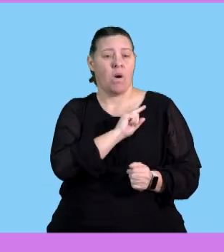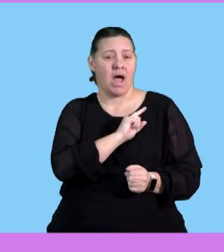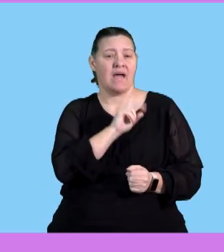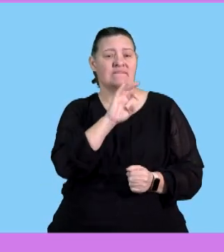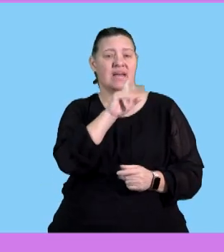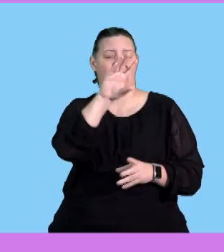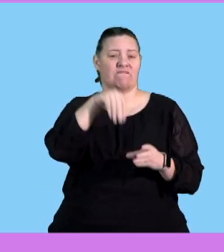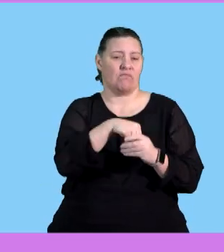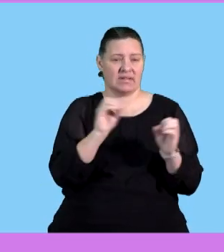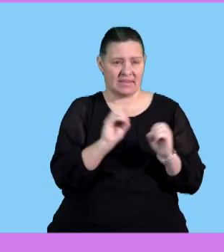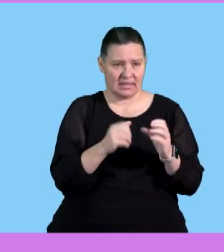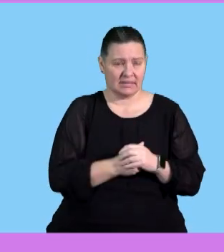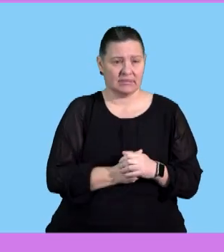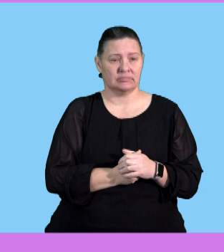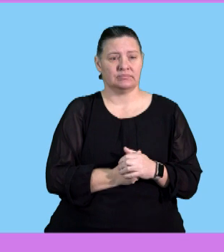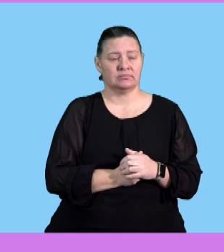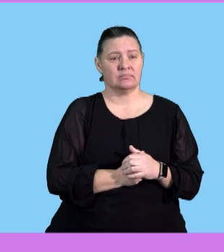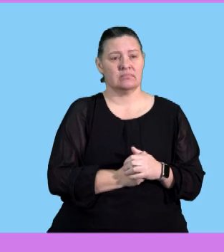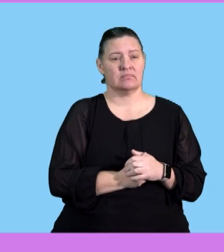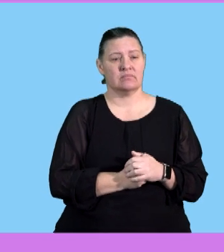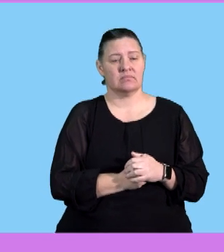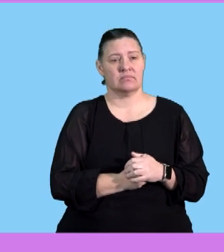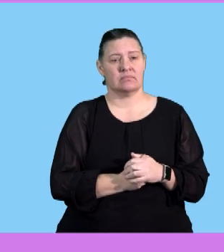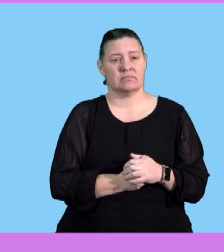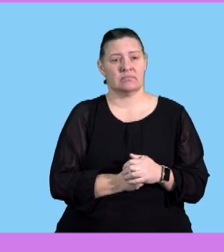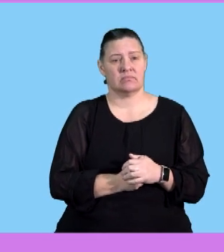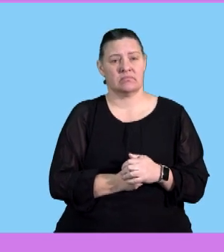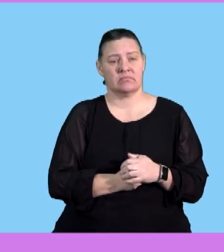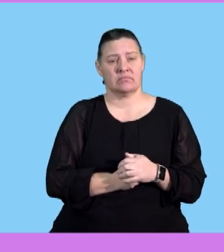VAT was not yet included. So we can say